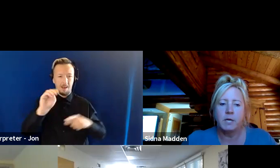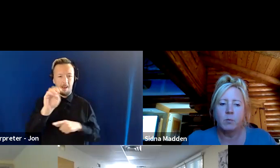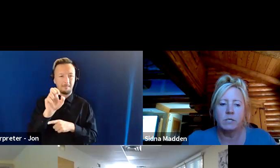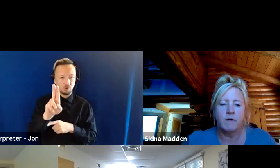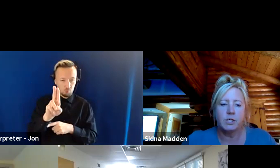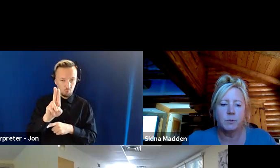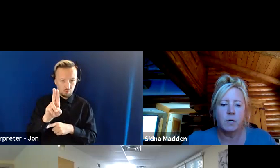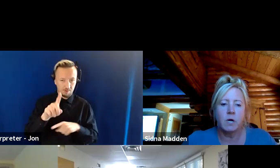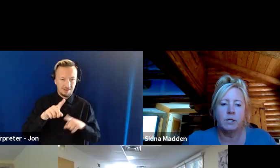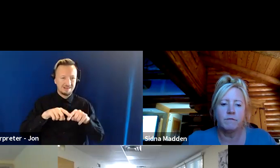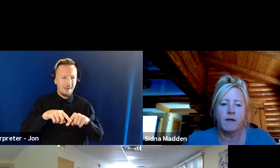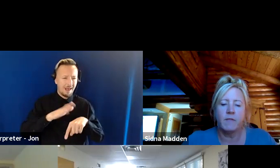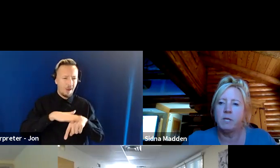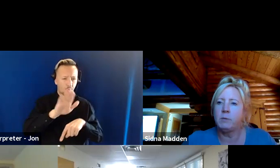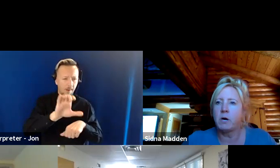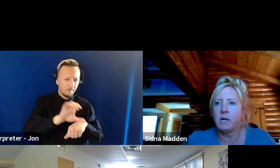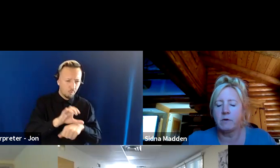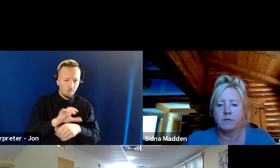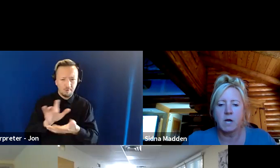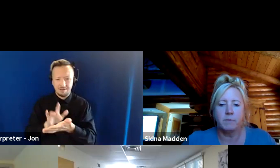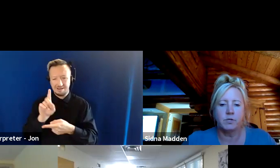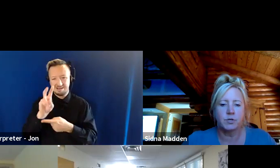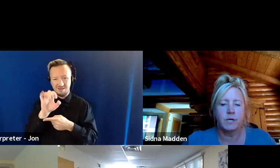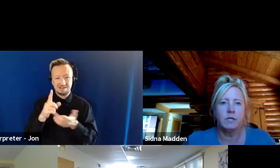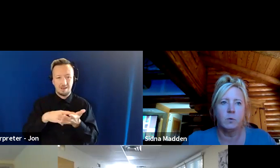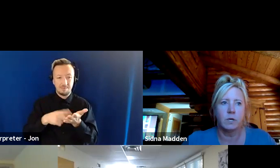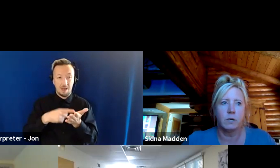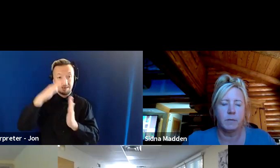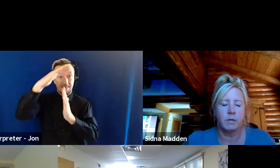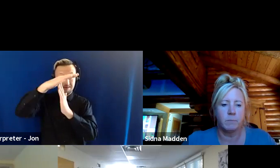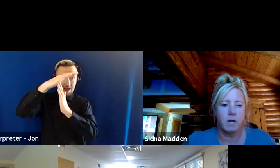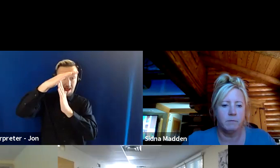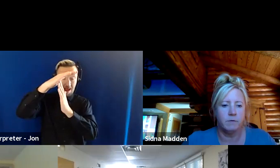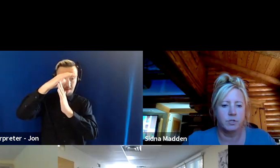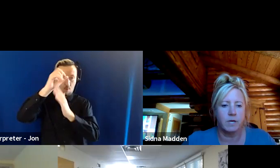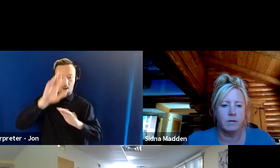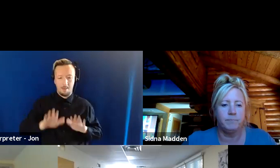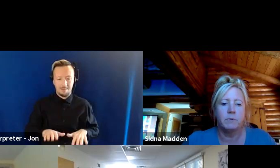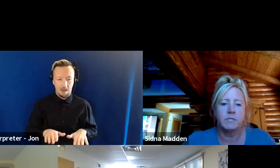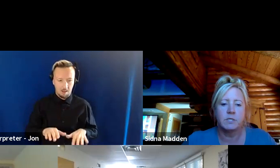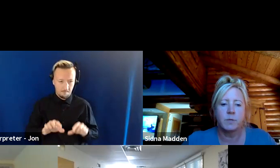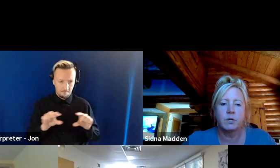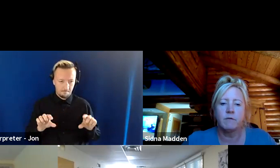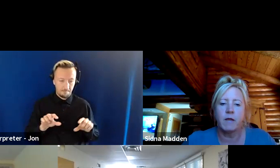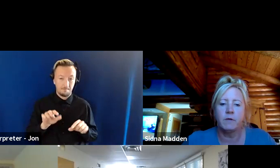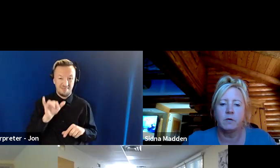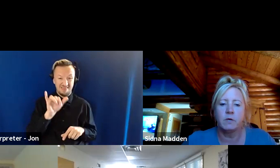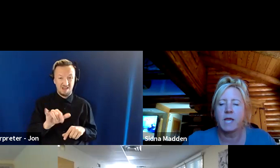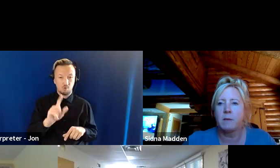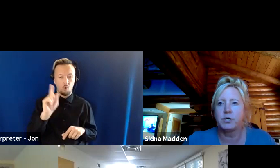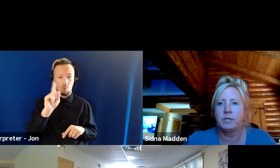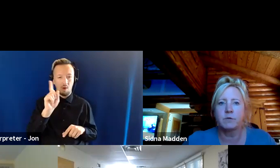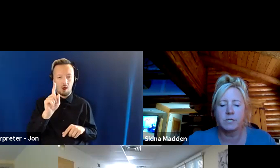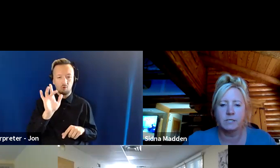And depending on what device you are on, you can find that menu bar either at the top of your screen or it'll appear at the bottom of your screen. But this is where you're going to find the